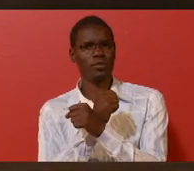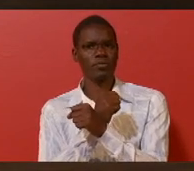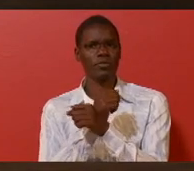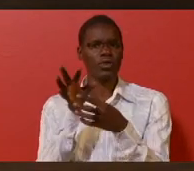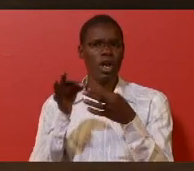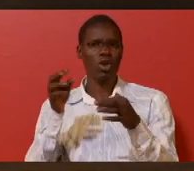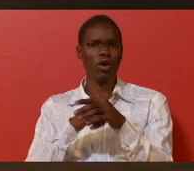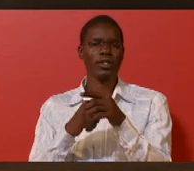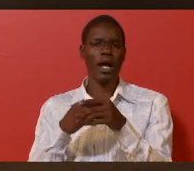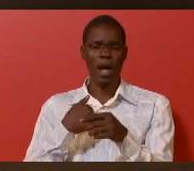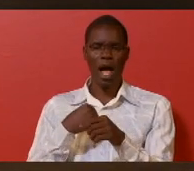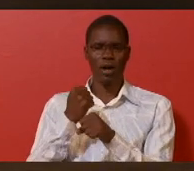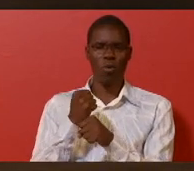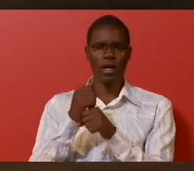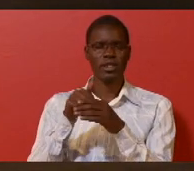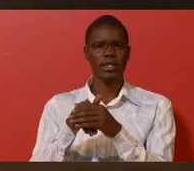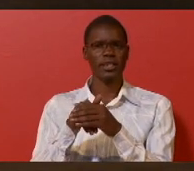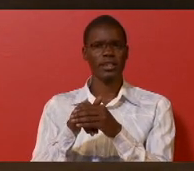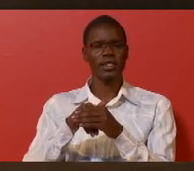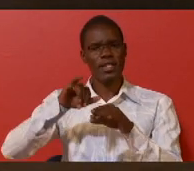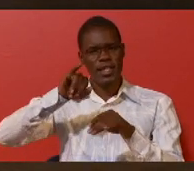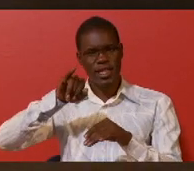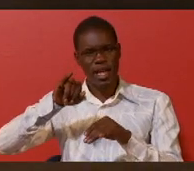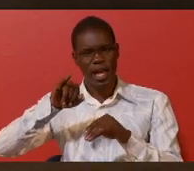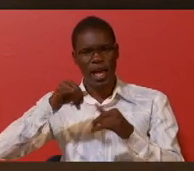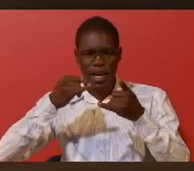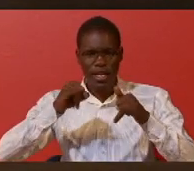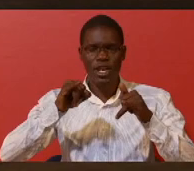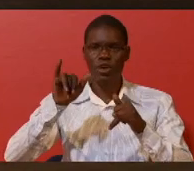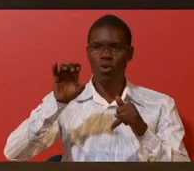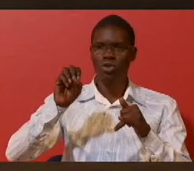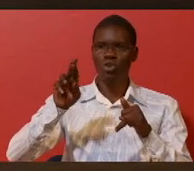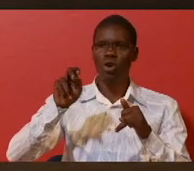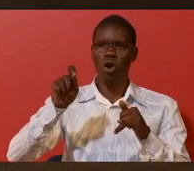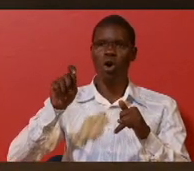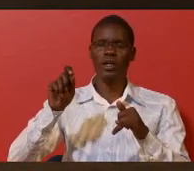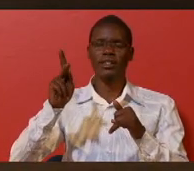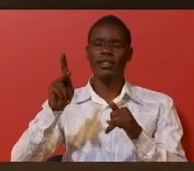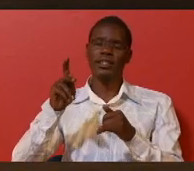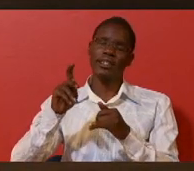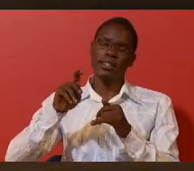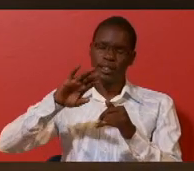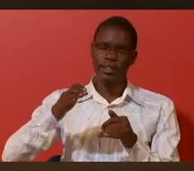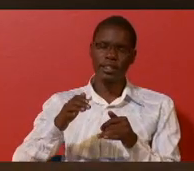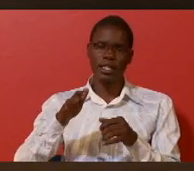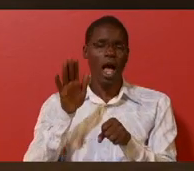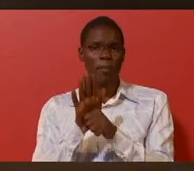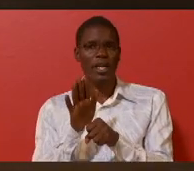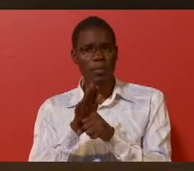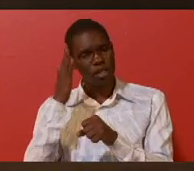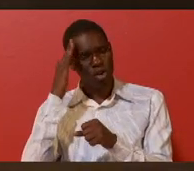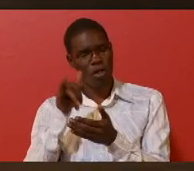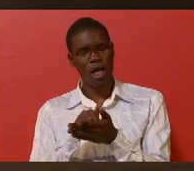I was working in New York City. And New York City, the symbol of New York City is the Big Apple. Many of you are familiar with